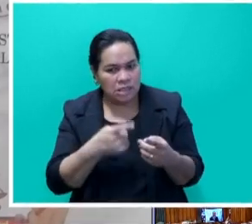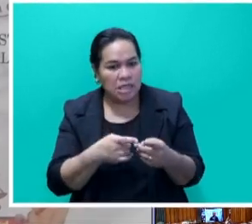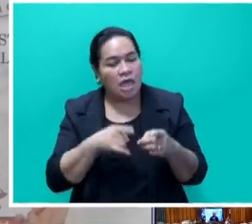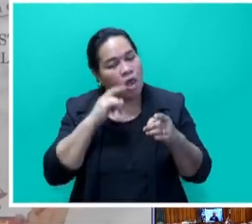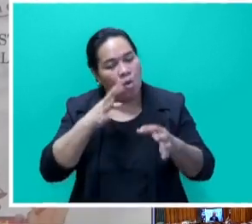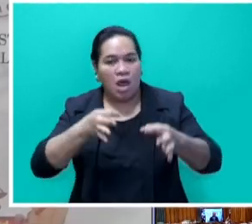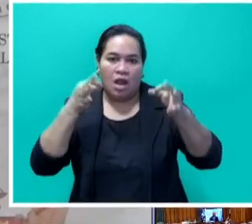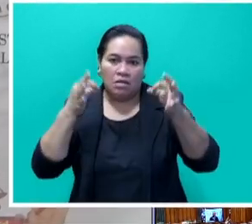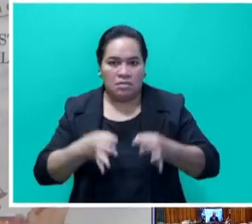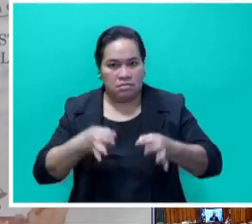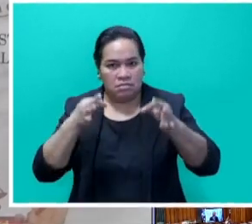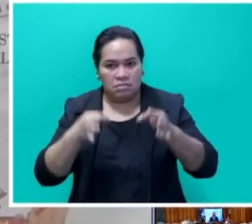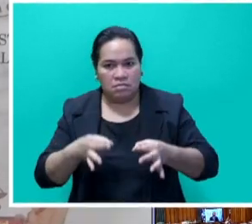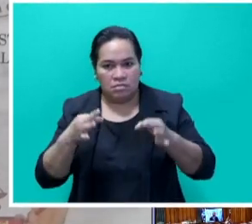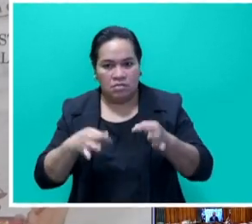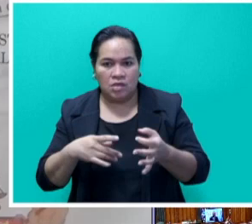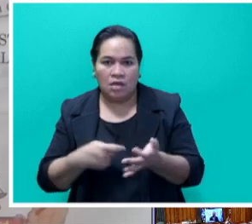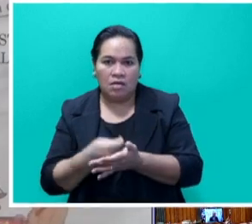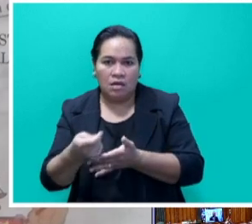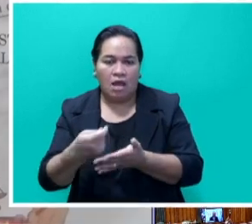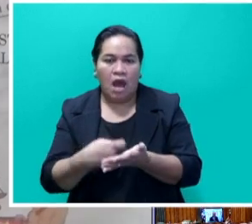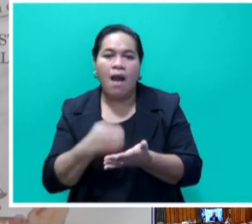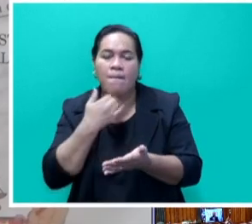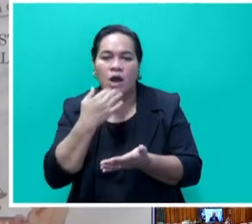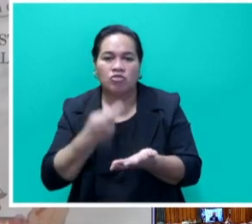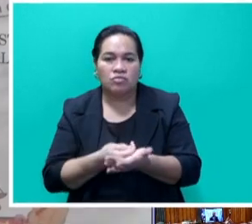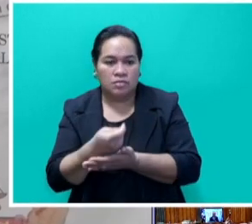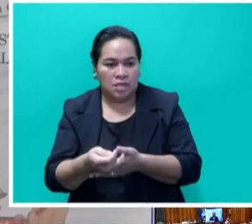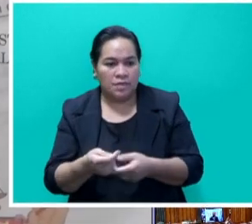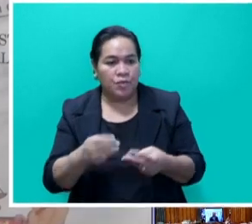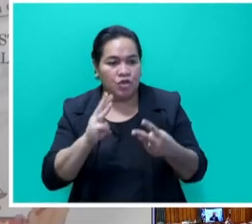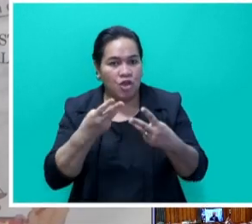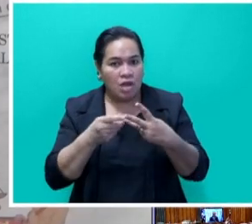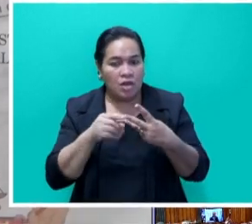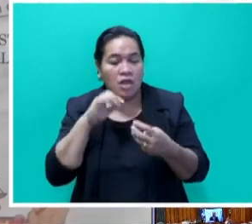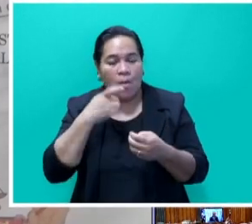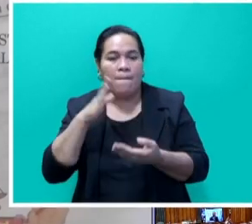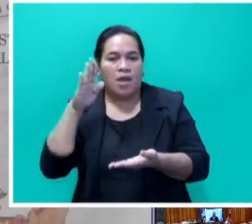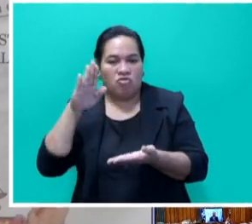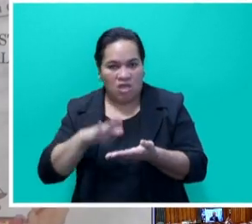is another blatant lie. Third, she said that there will be reduction in the amount of